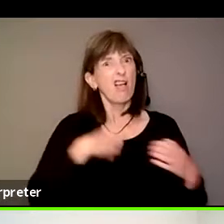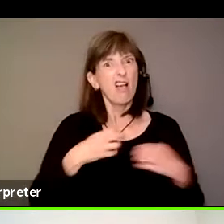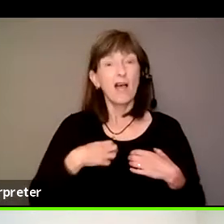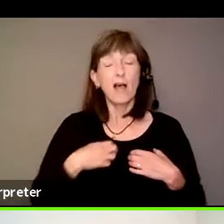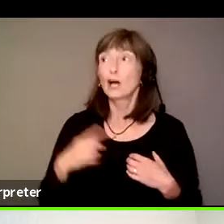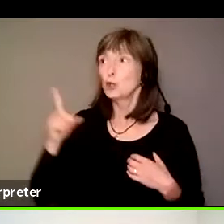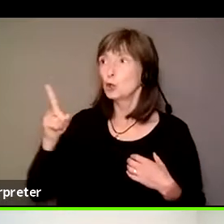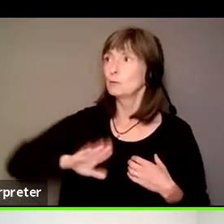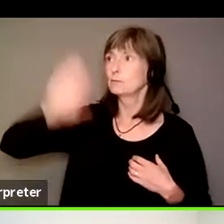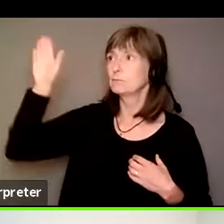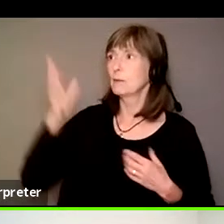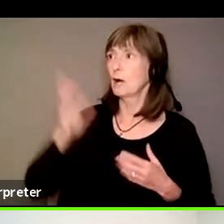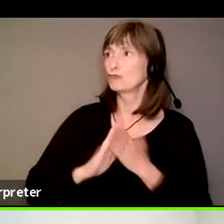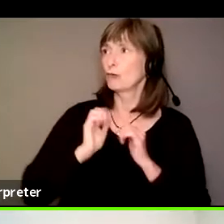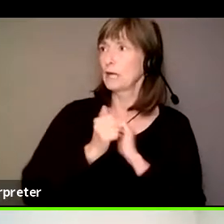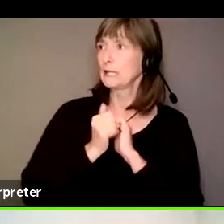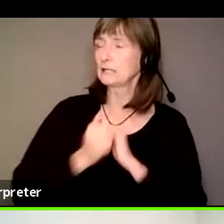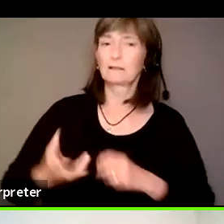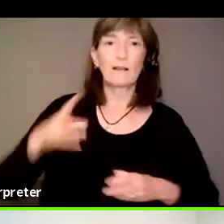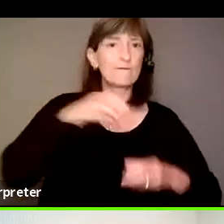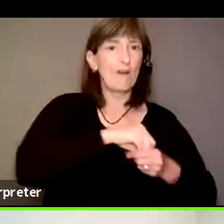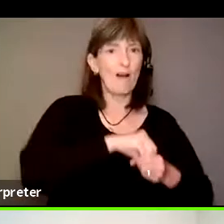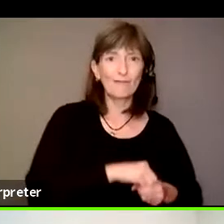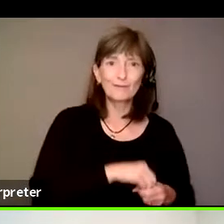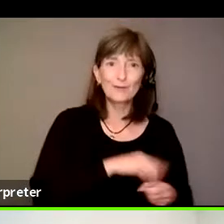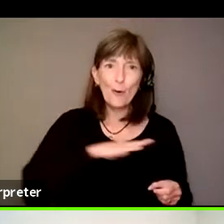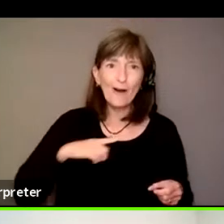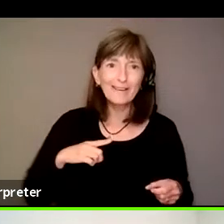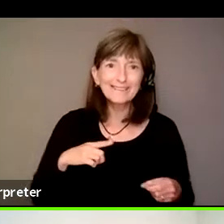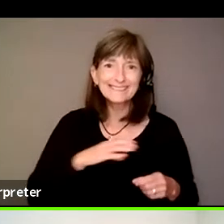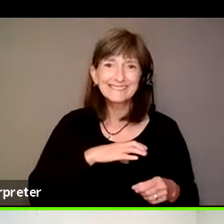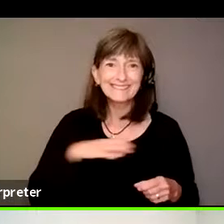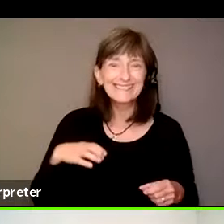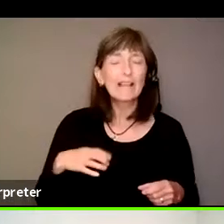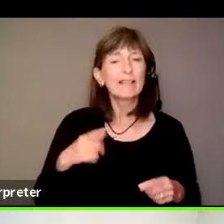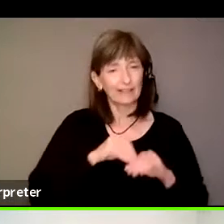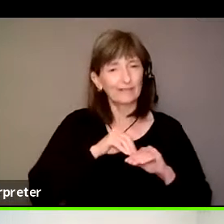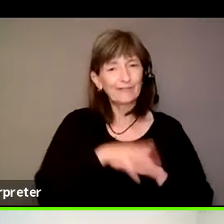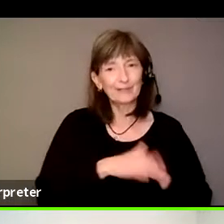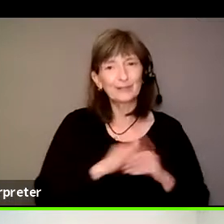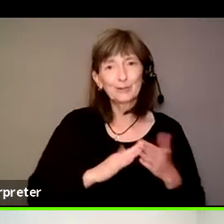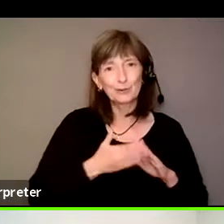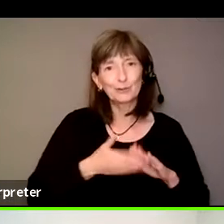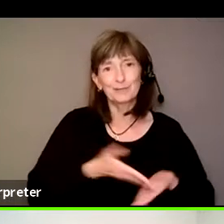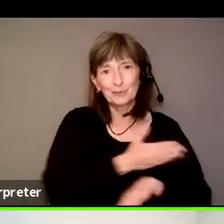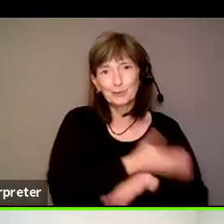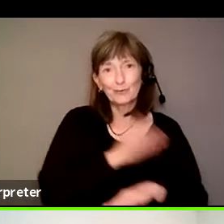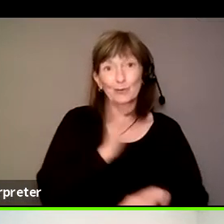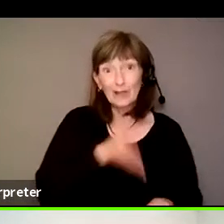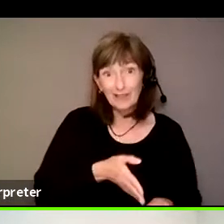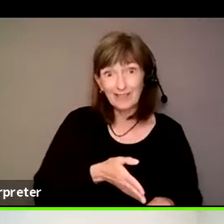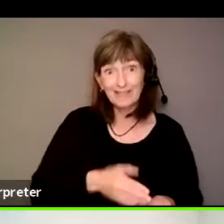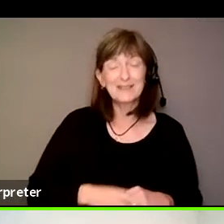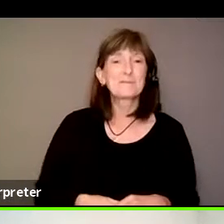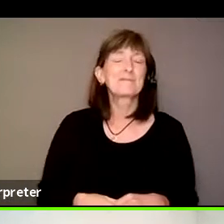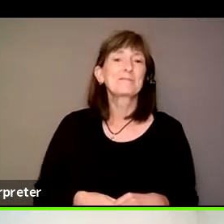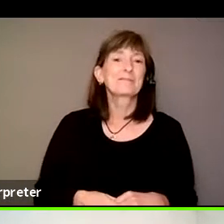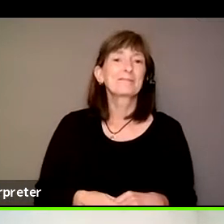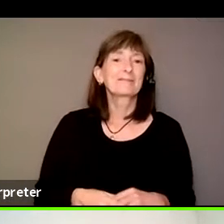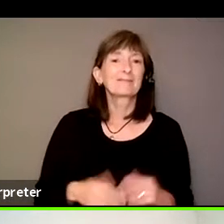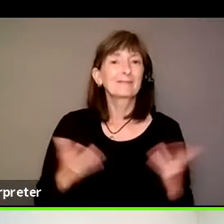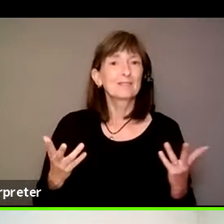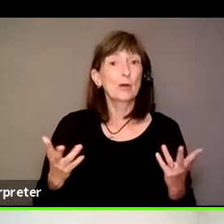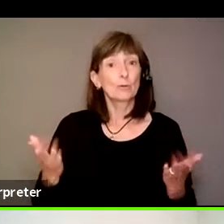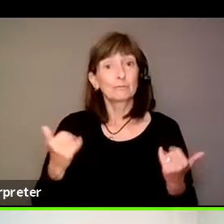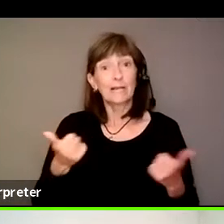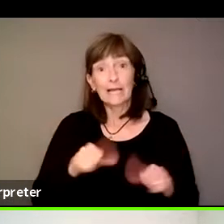at the board table? So that's how you make change, and that's how you influence decisions in your community. So please, by all means, reach out to us if you